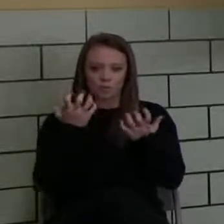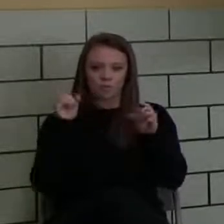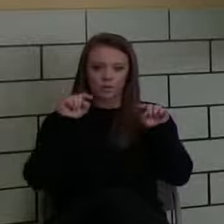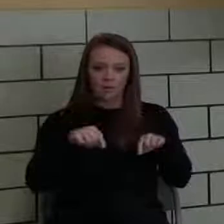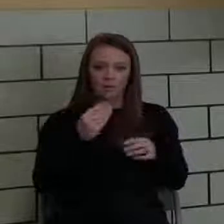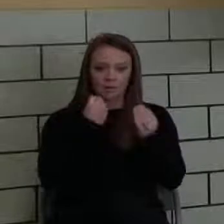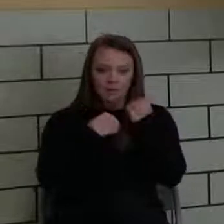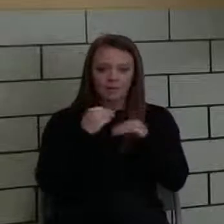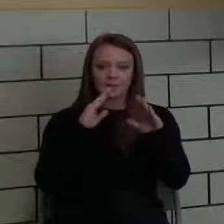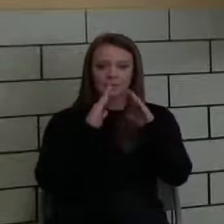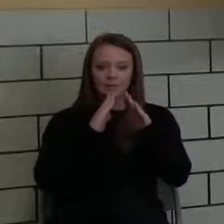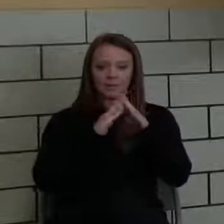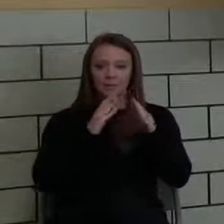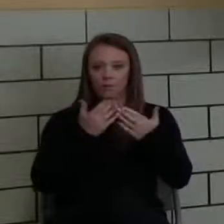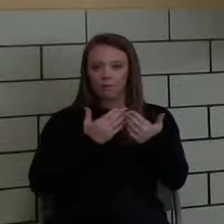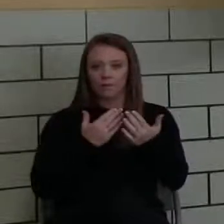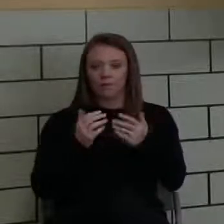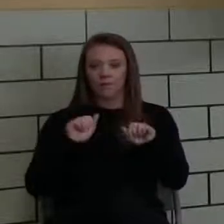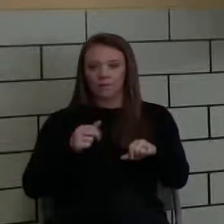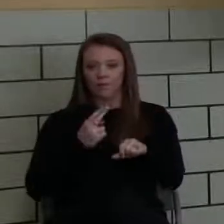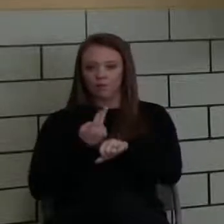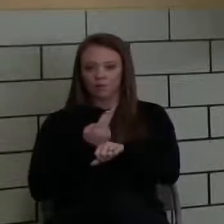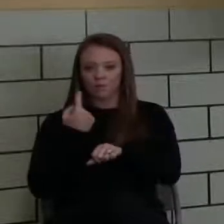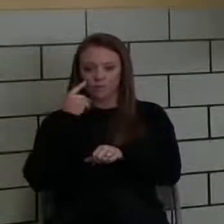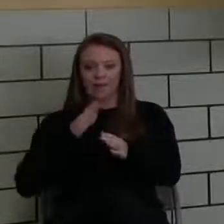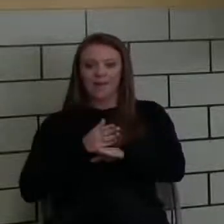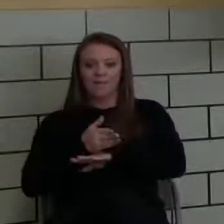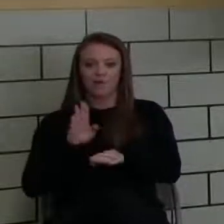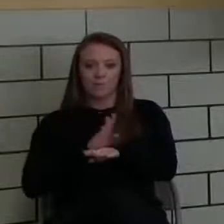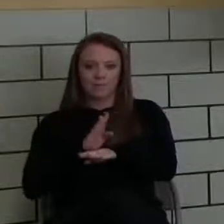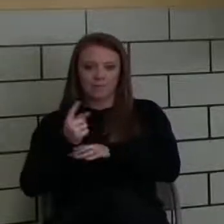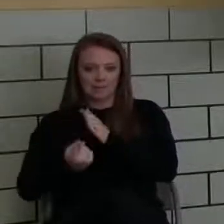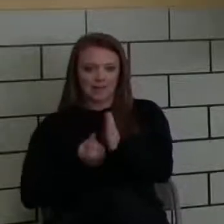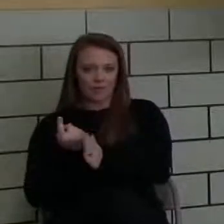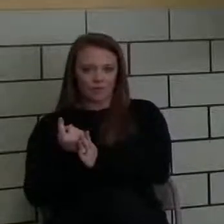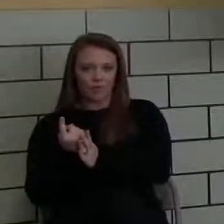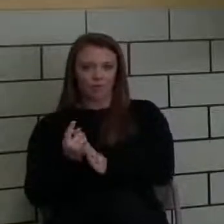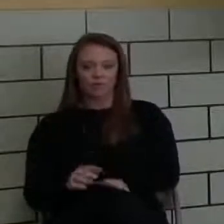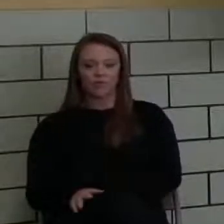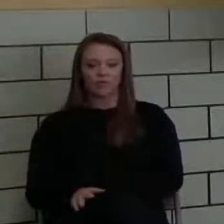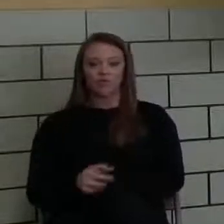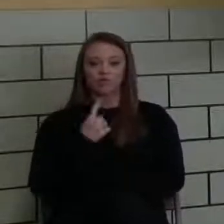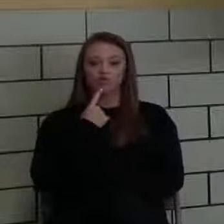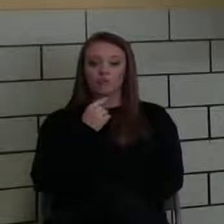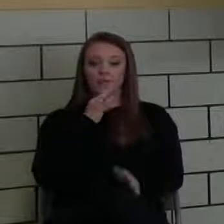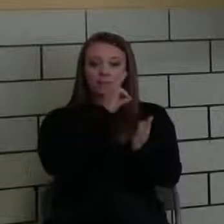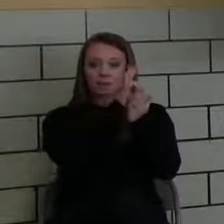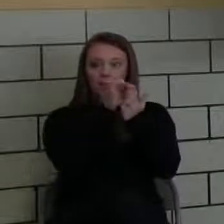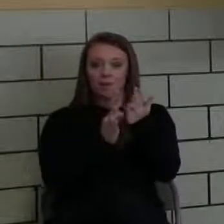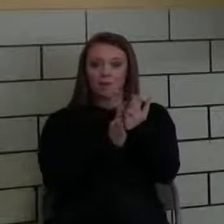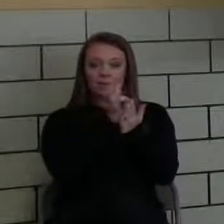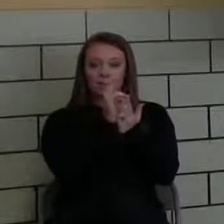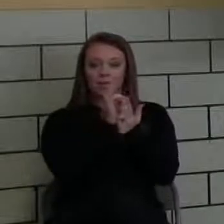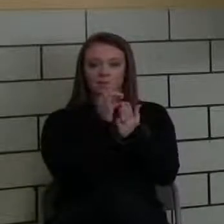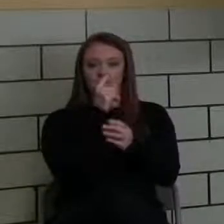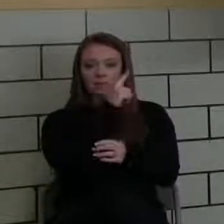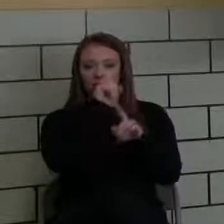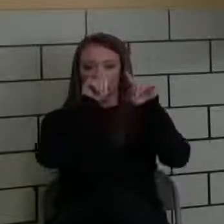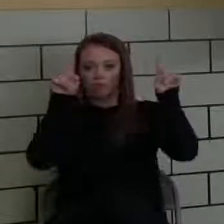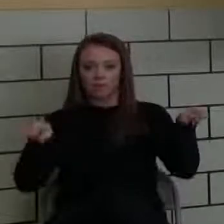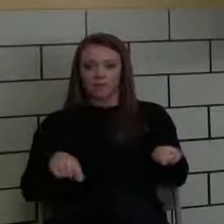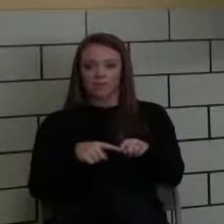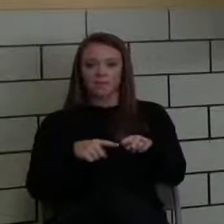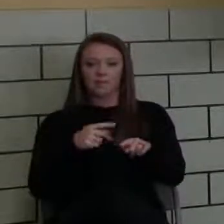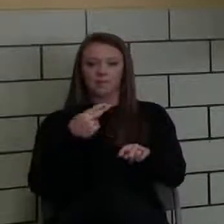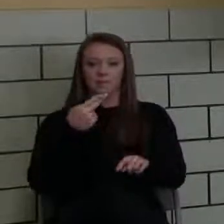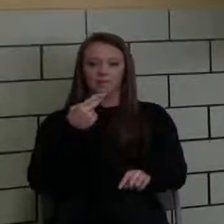parking that we're losing. And the red dots on the screen are highlights where there are handicap spaces. 3 of